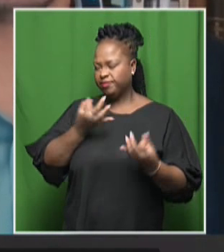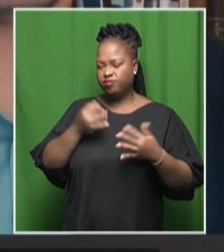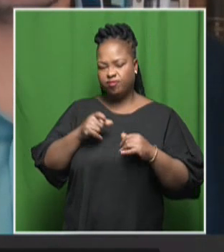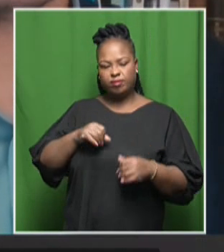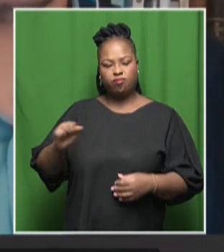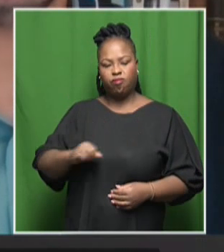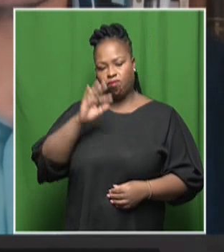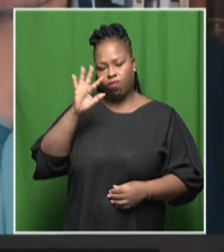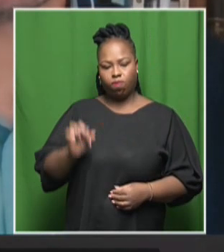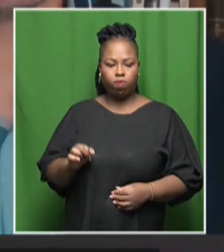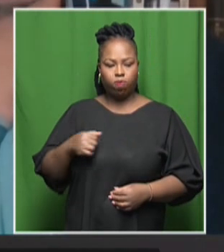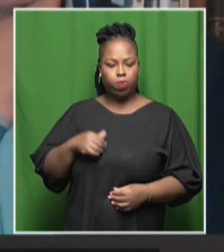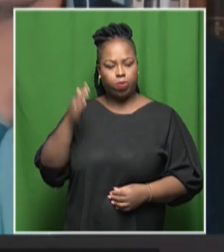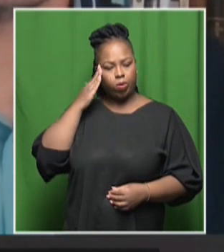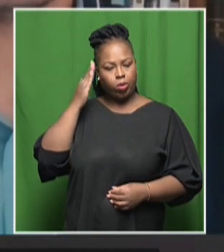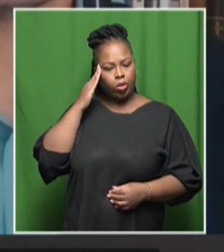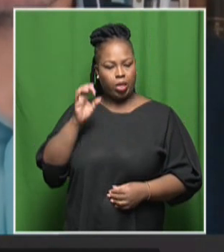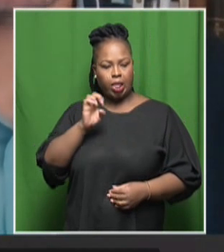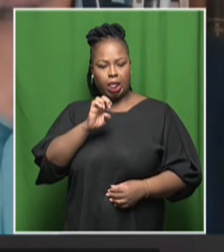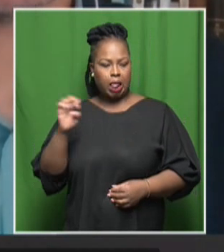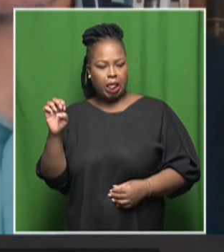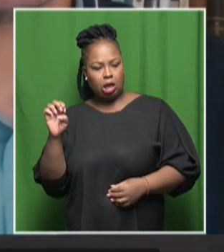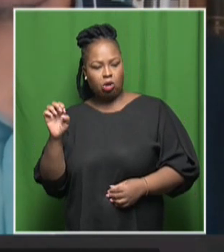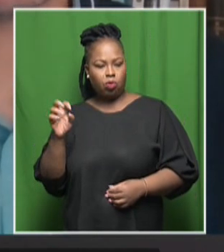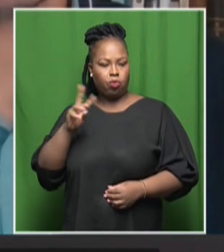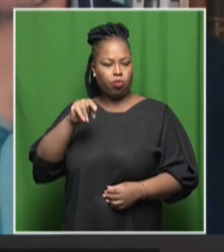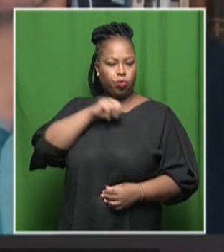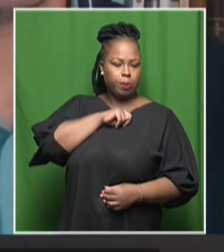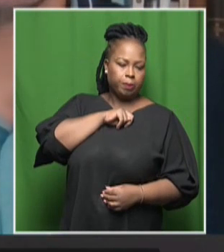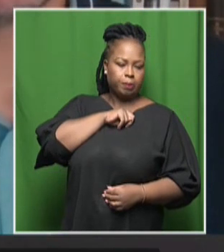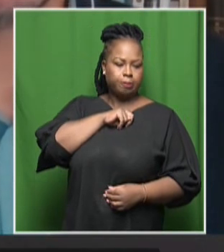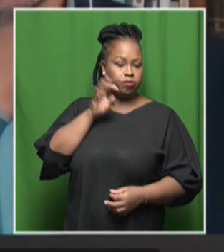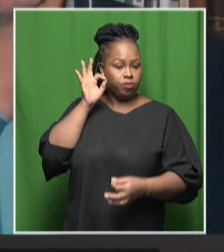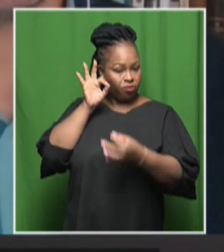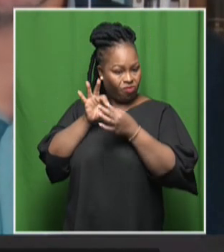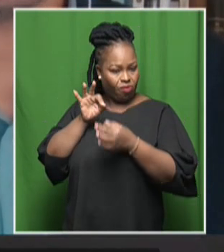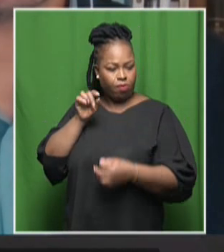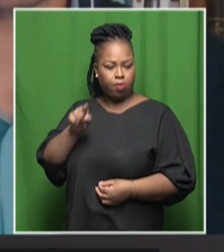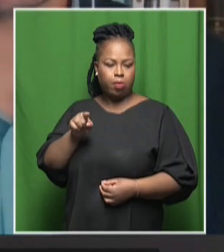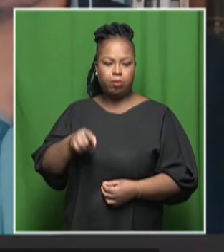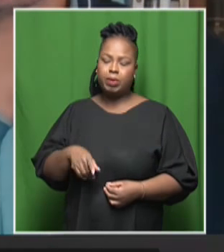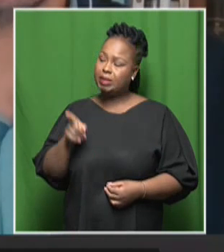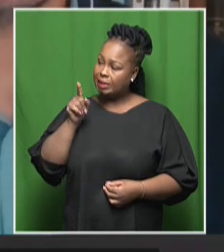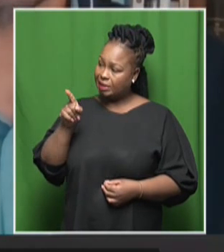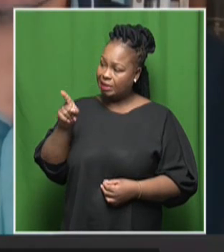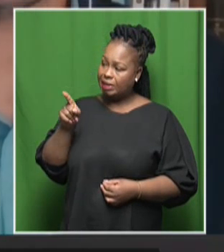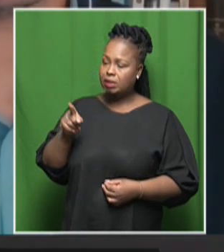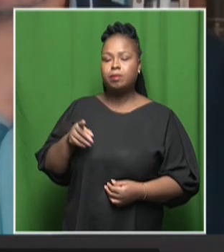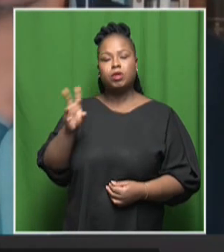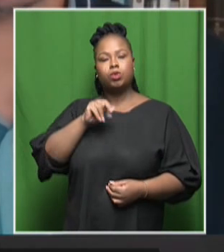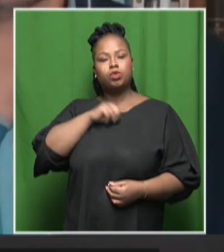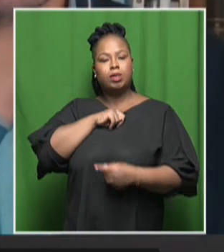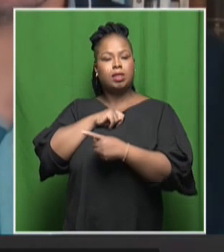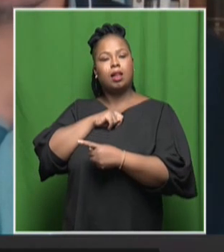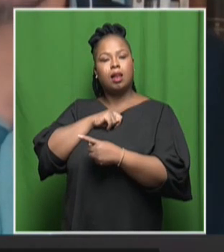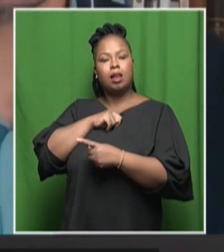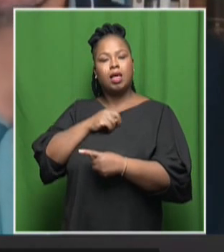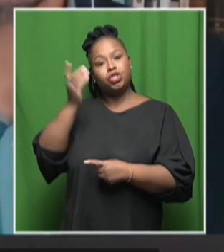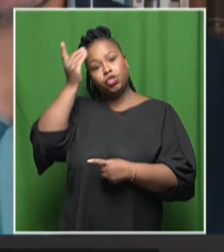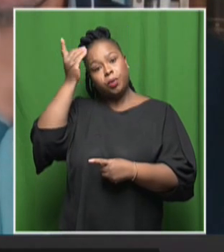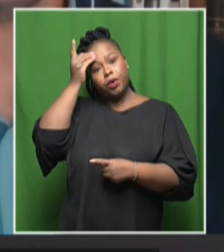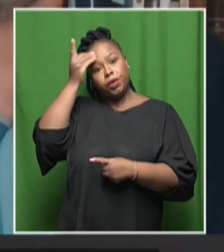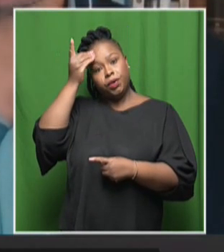Africans are, of course, familiar with the East Coast, the KwaZulu-Natal coast specifically. Now, along that coast, in places such as